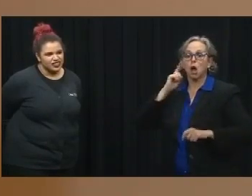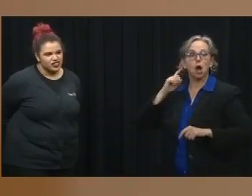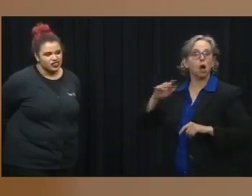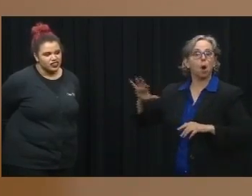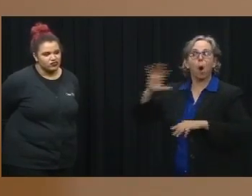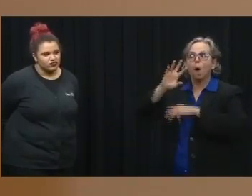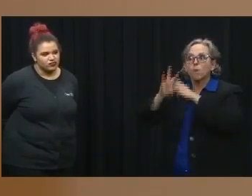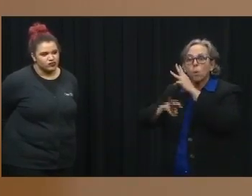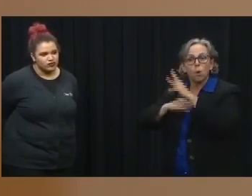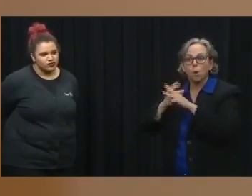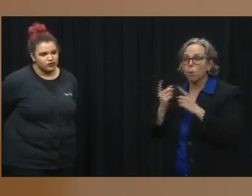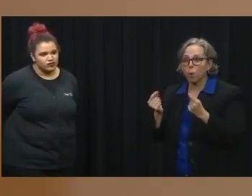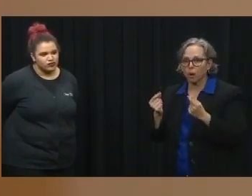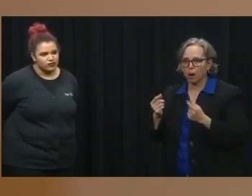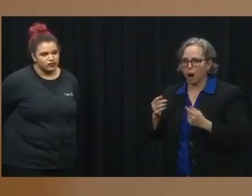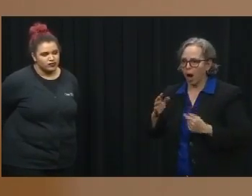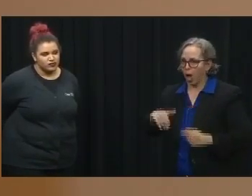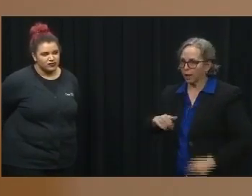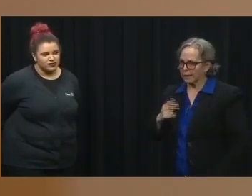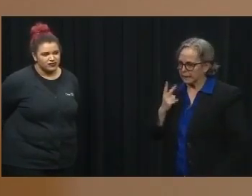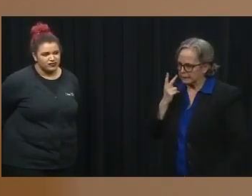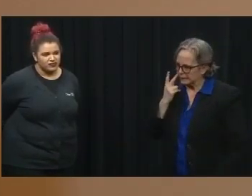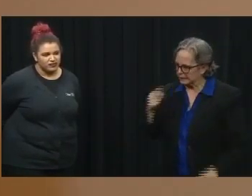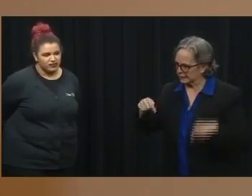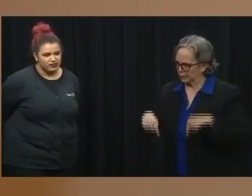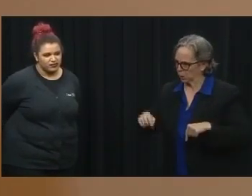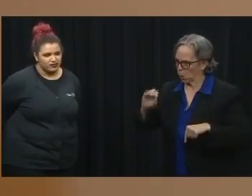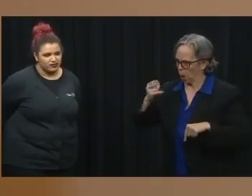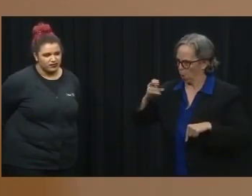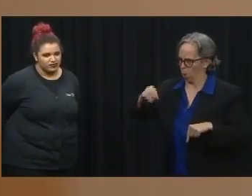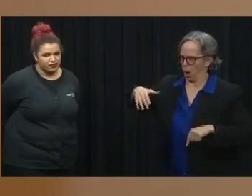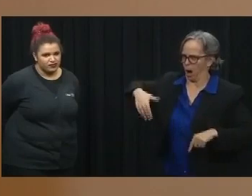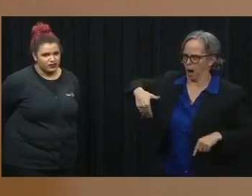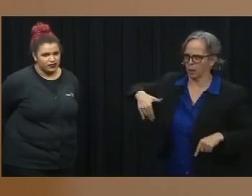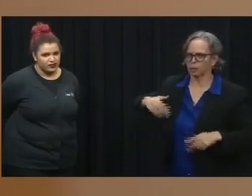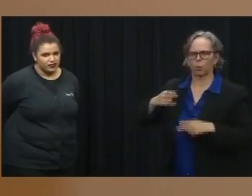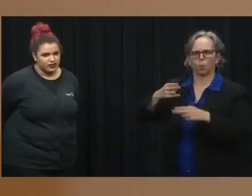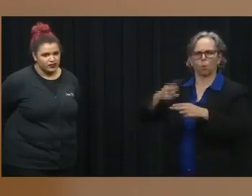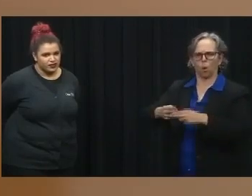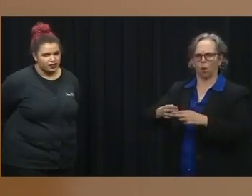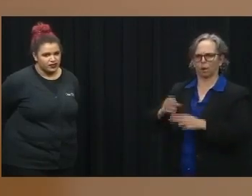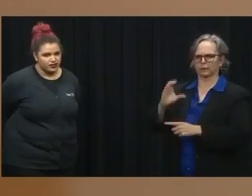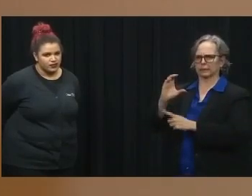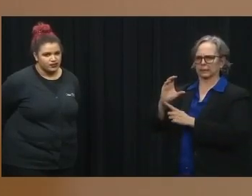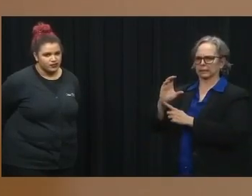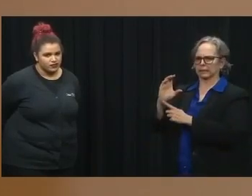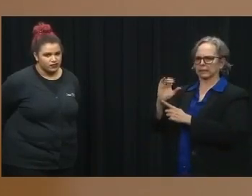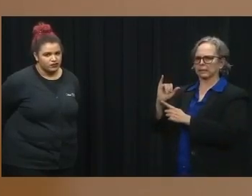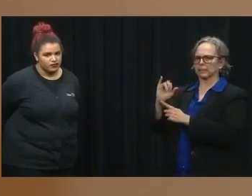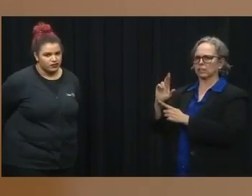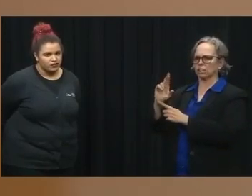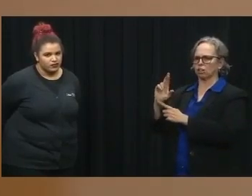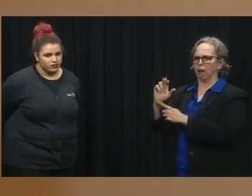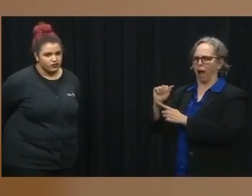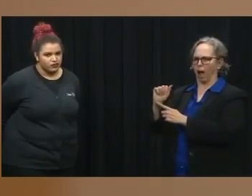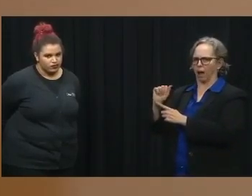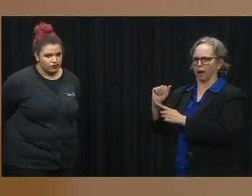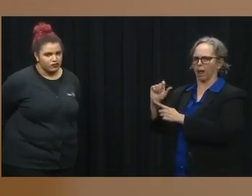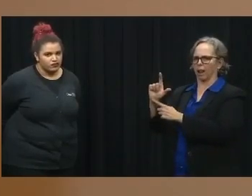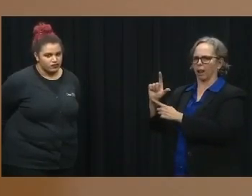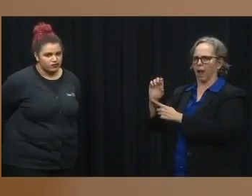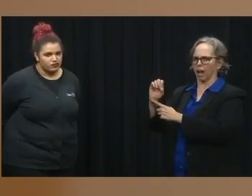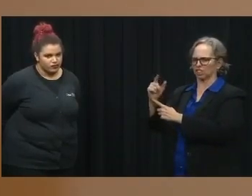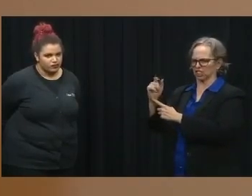in this country. I know folks are working on it. It's called serologic testing, and that will be vitally important. You know,